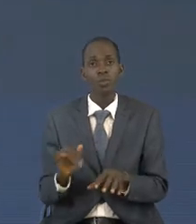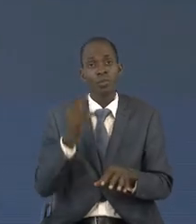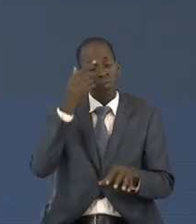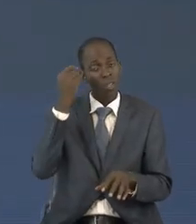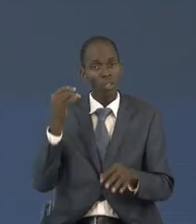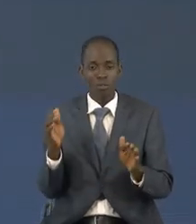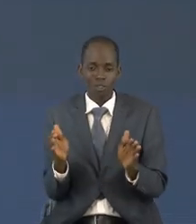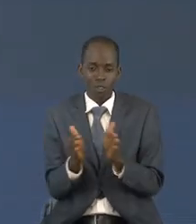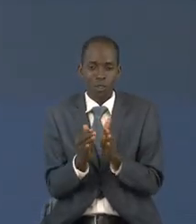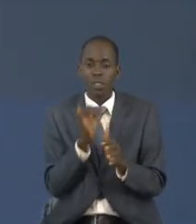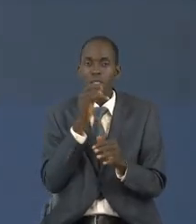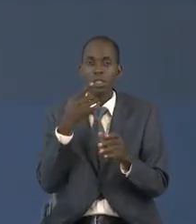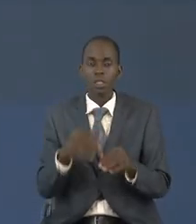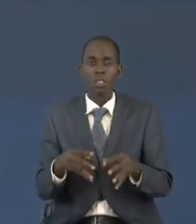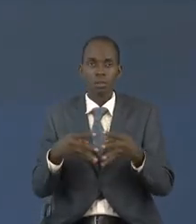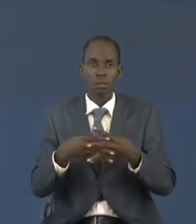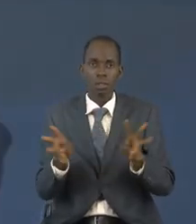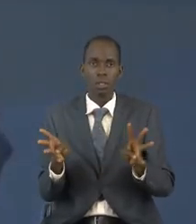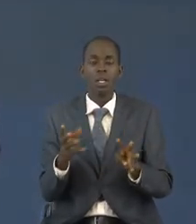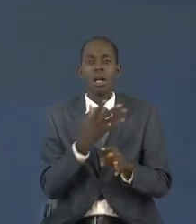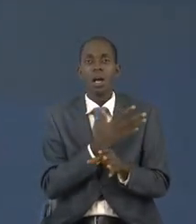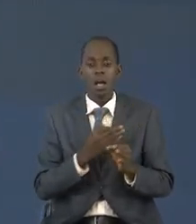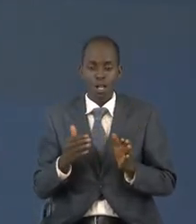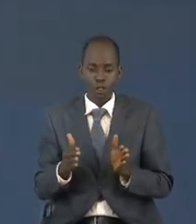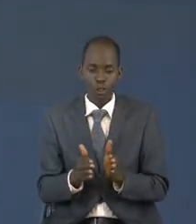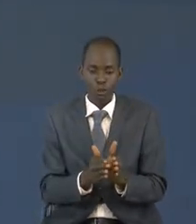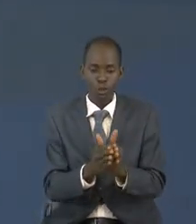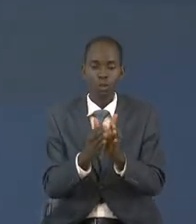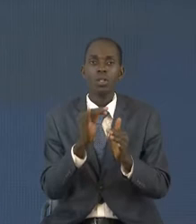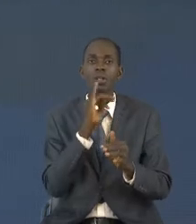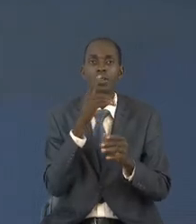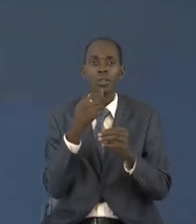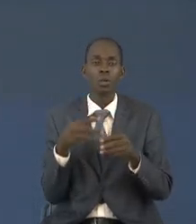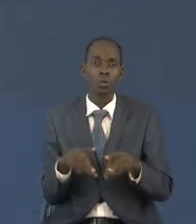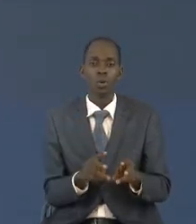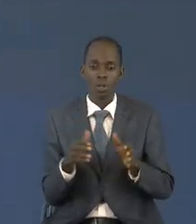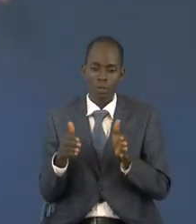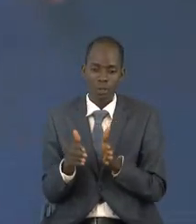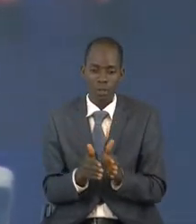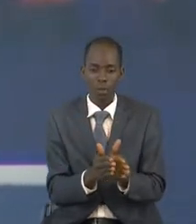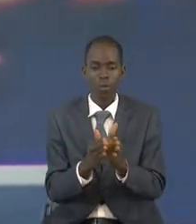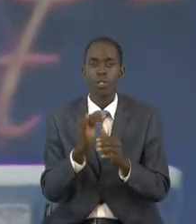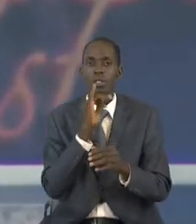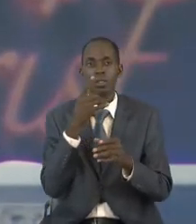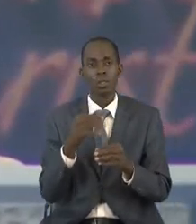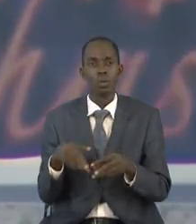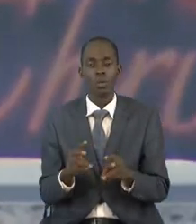is the gate and narrow is the way. Narrow is the way. Narrow is the